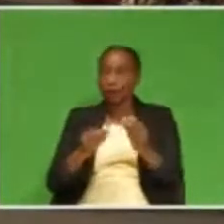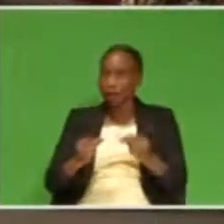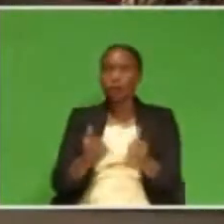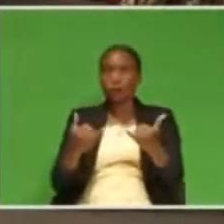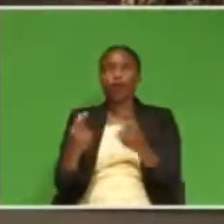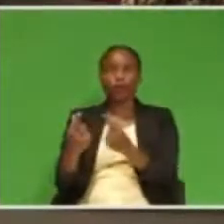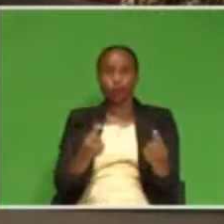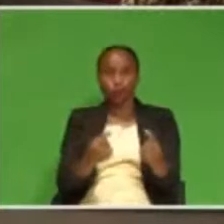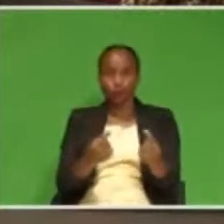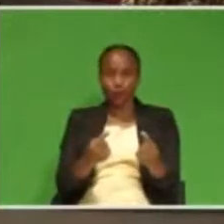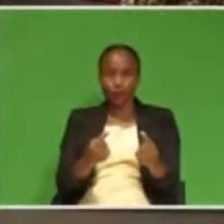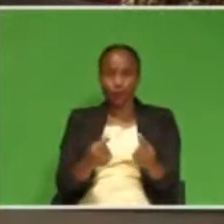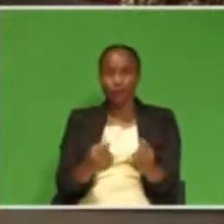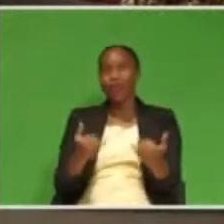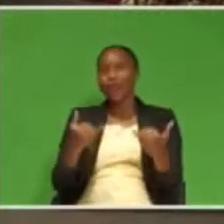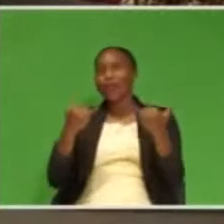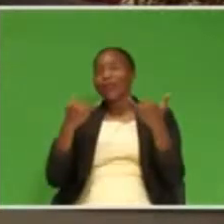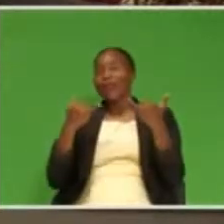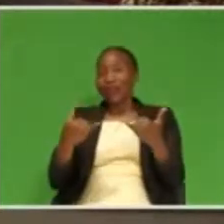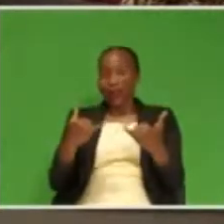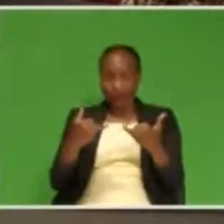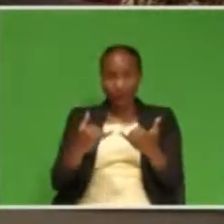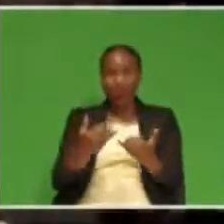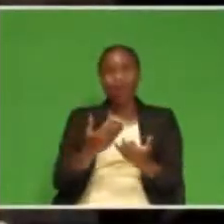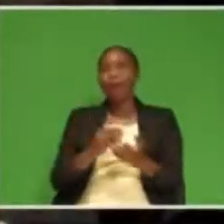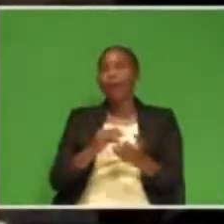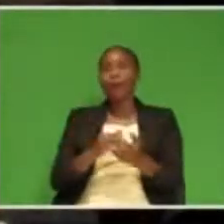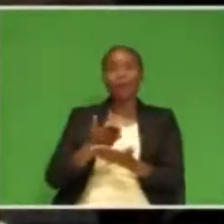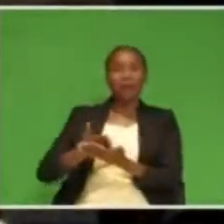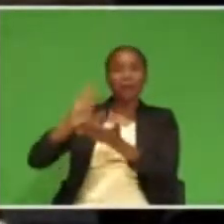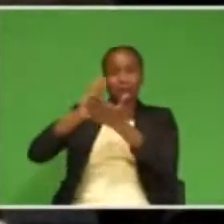Now, so as to remove any confusion,